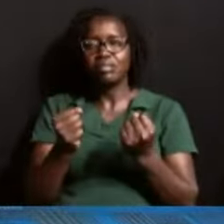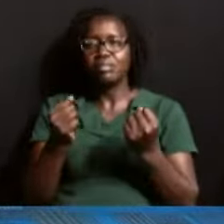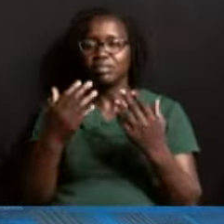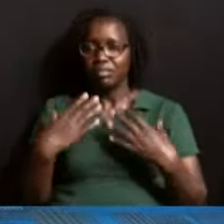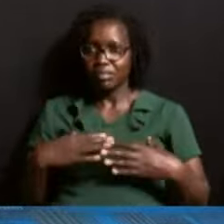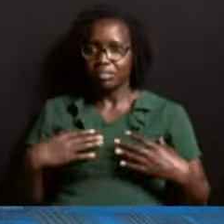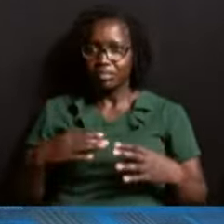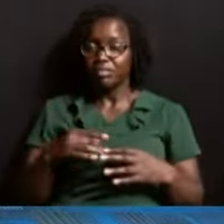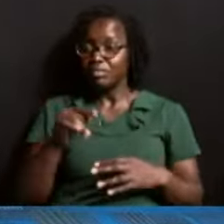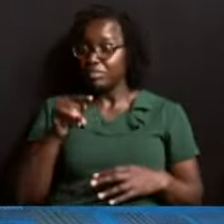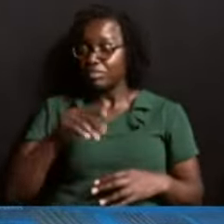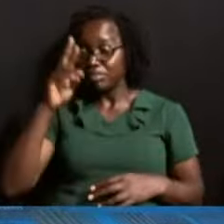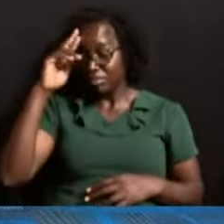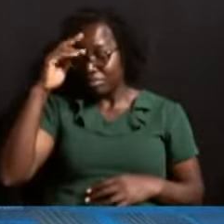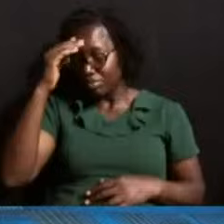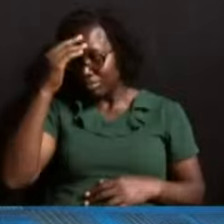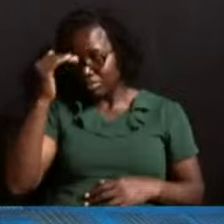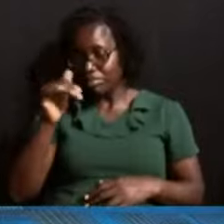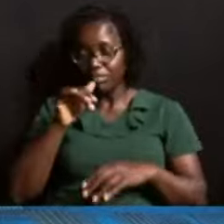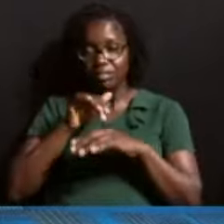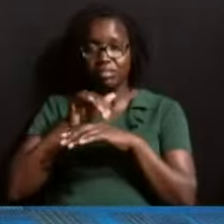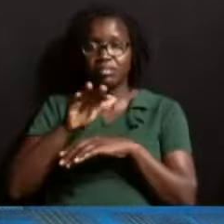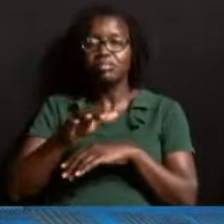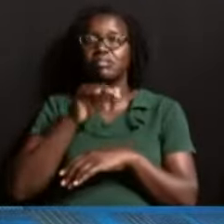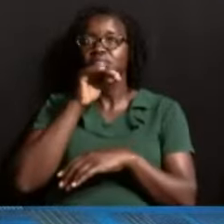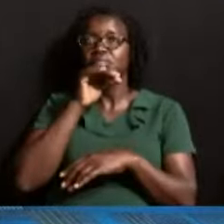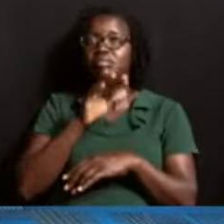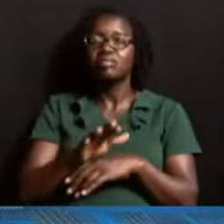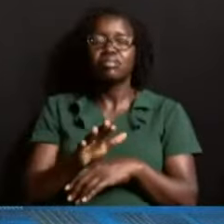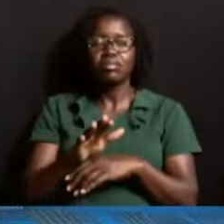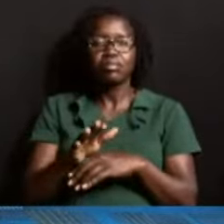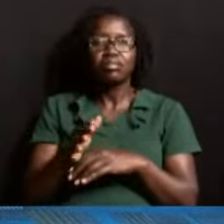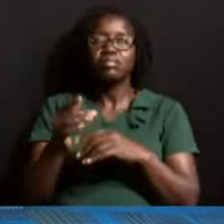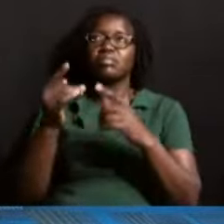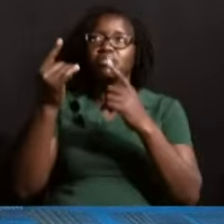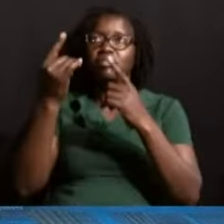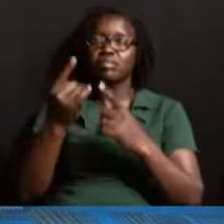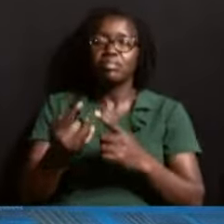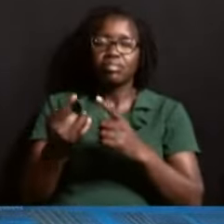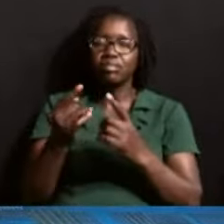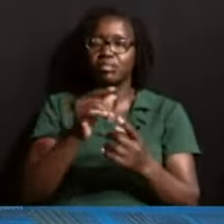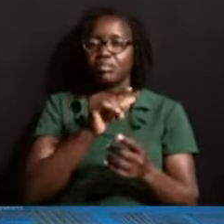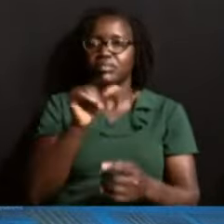This is the reason why he sent his son to come and die for you.